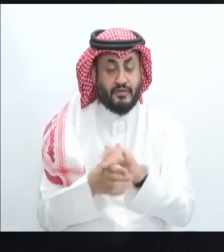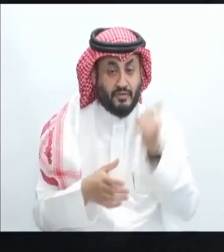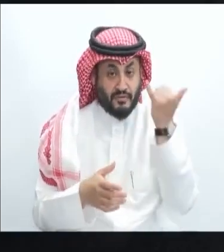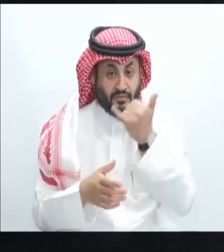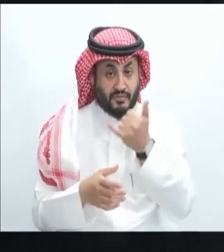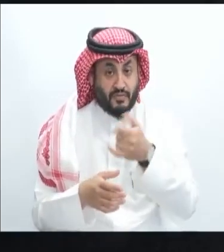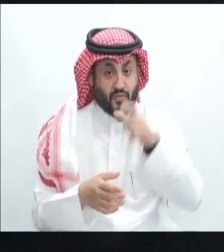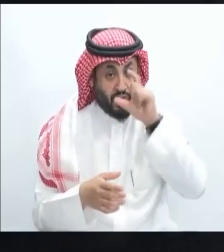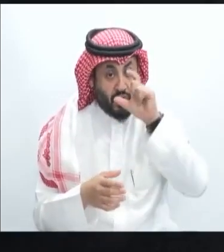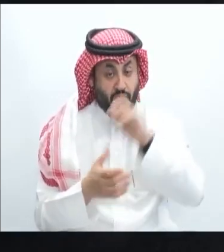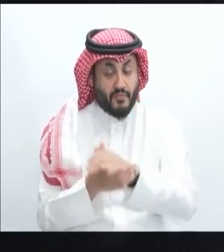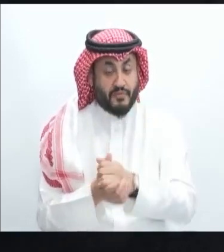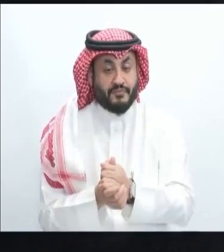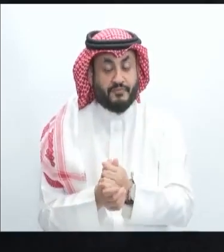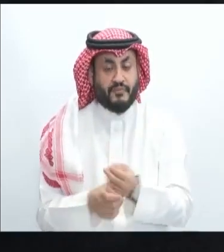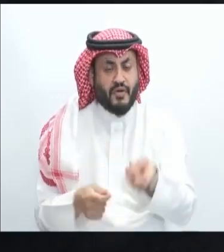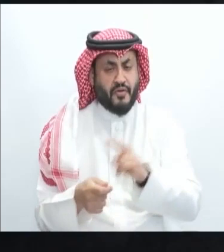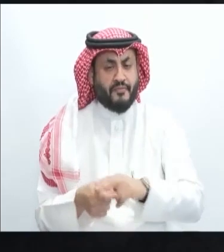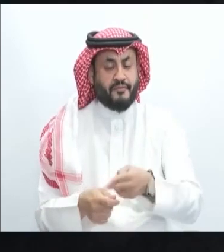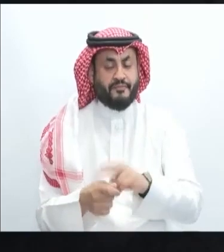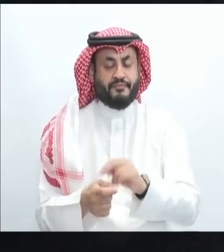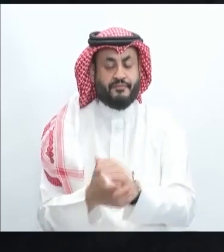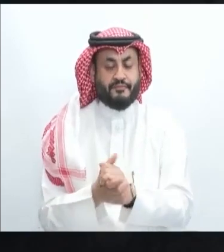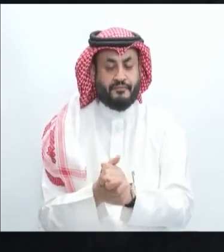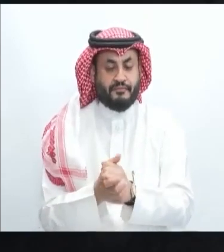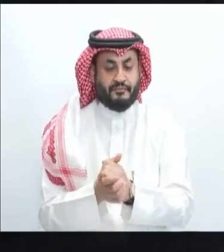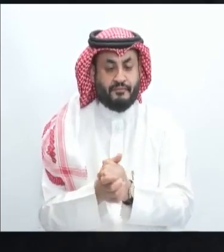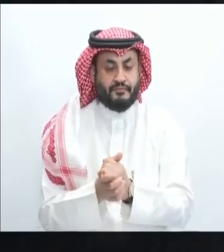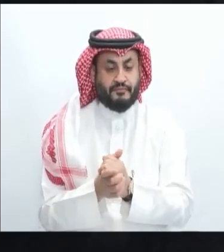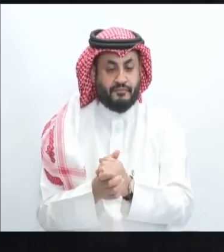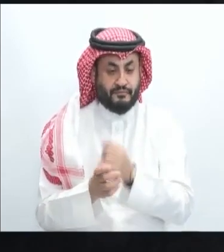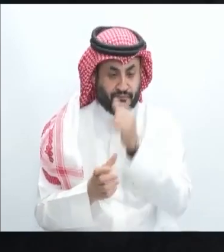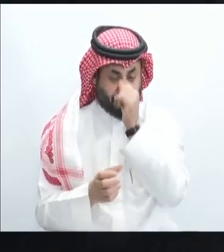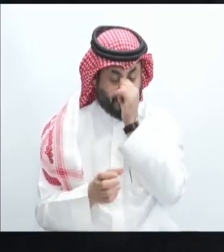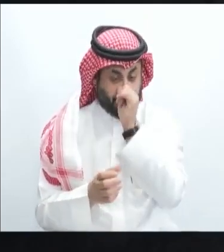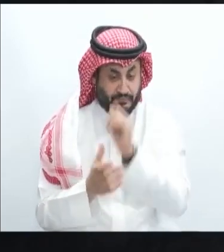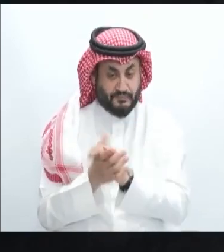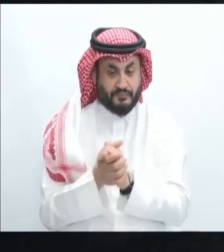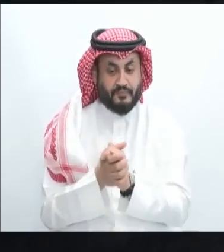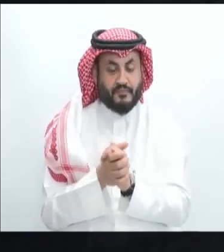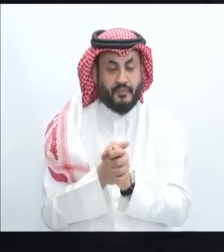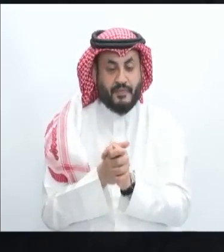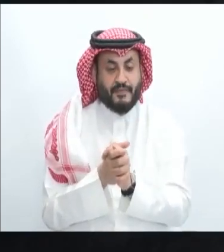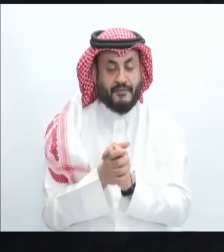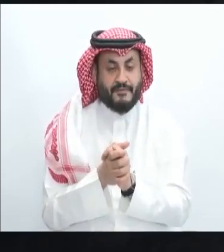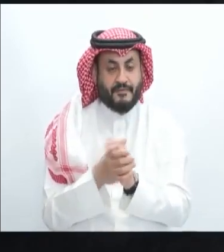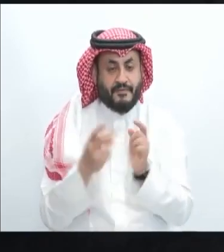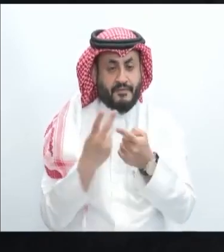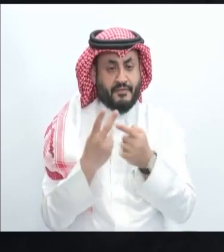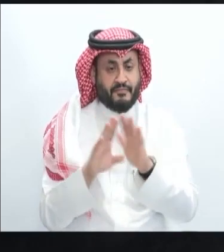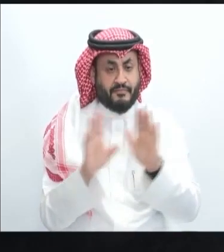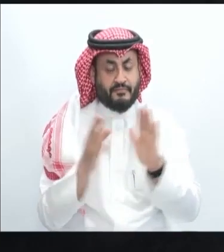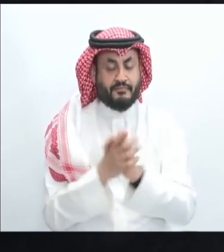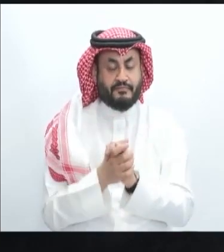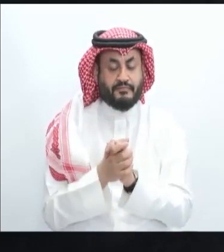important that we always drink a lot of water. Now, this is about the second thing